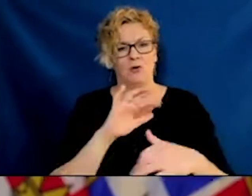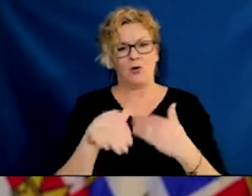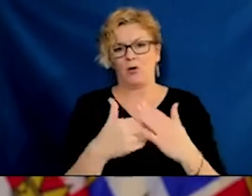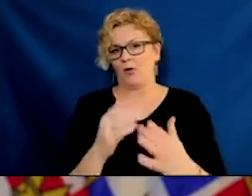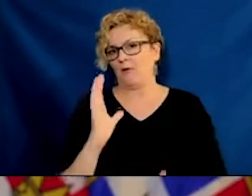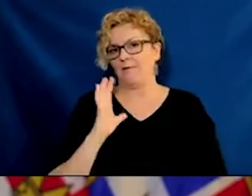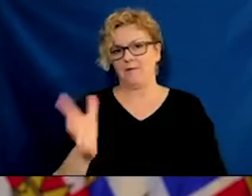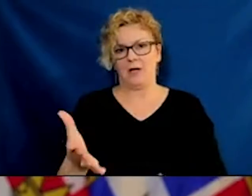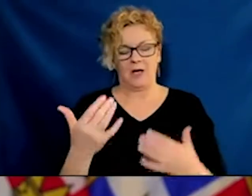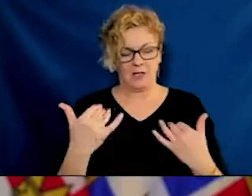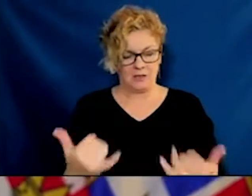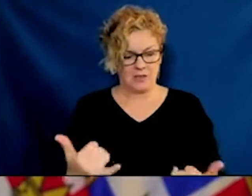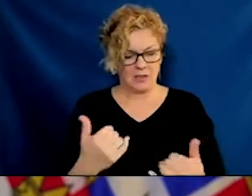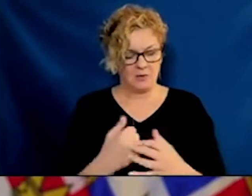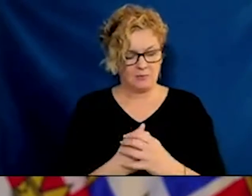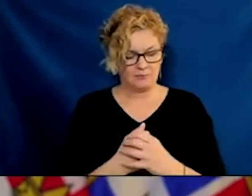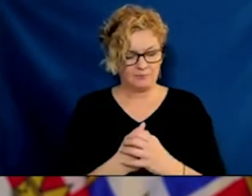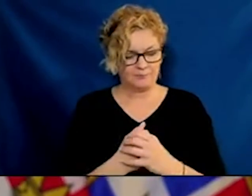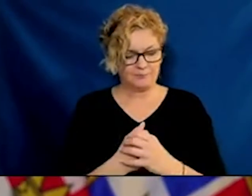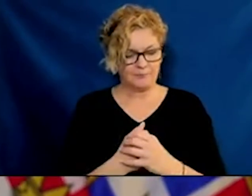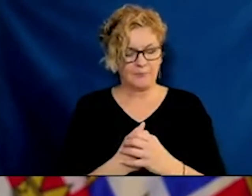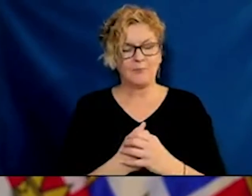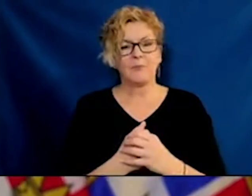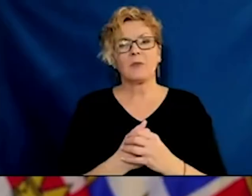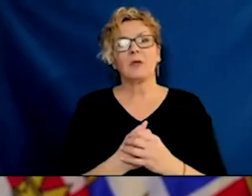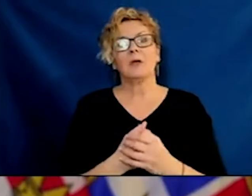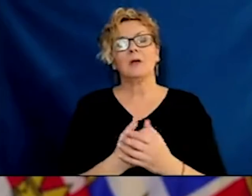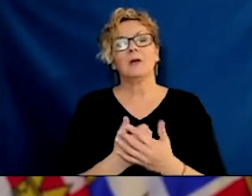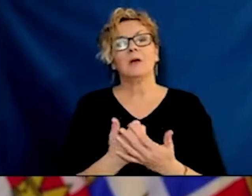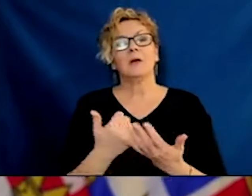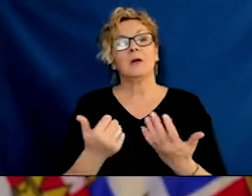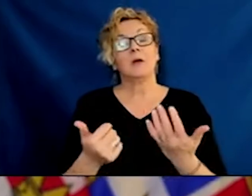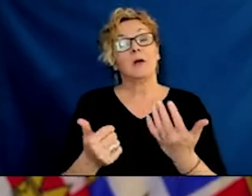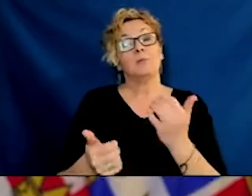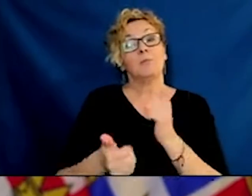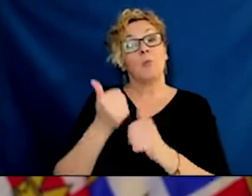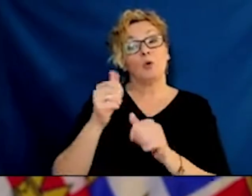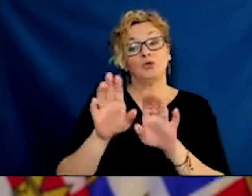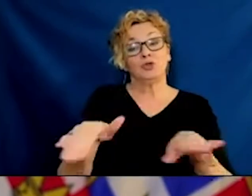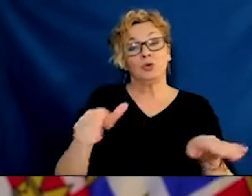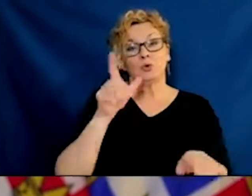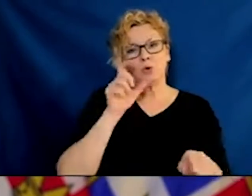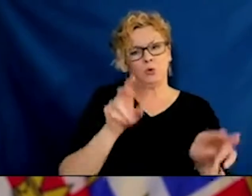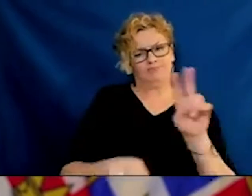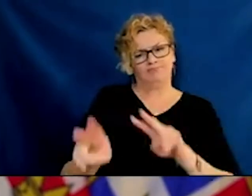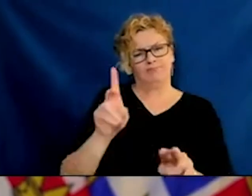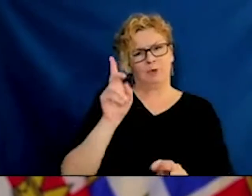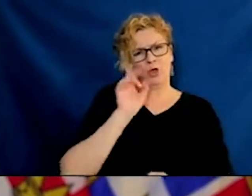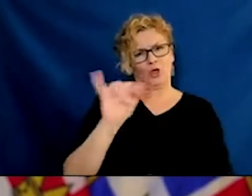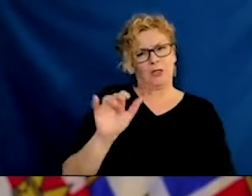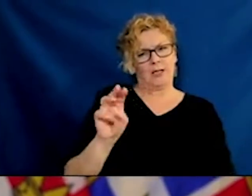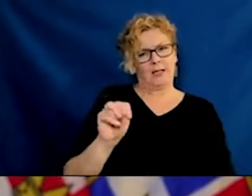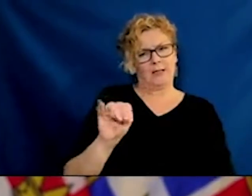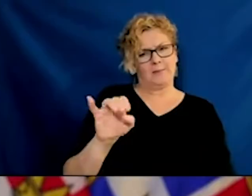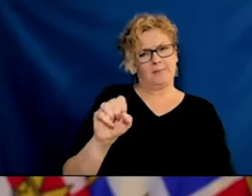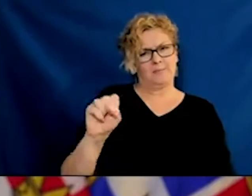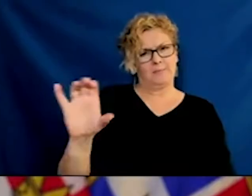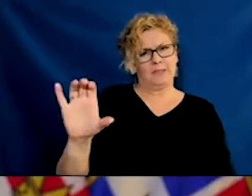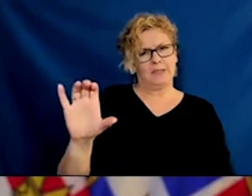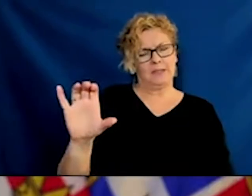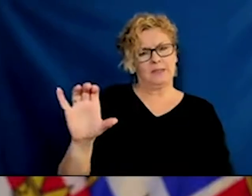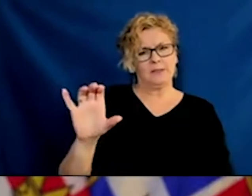years, a syndrome called Kawasaki syndrome. It's very similar to that. And so we've had 19 additional